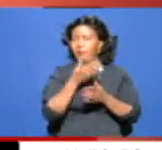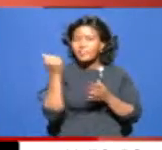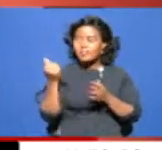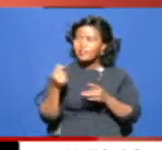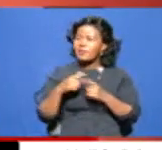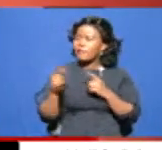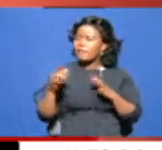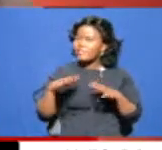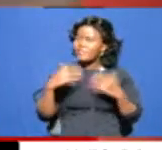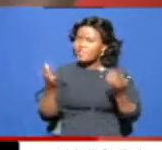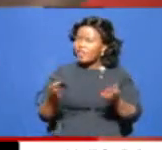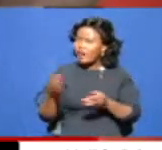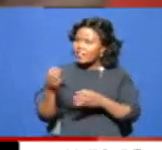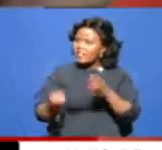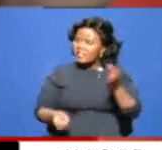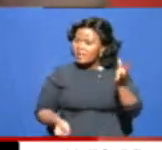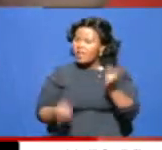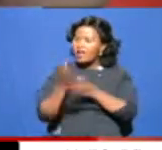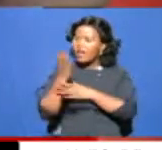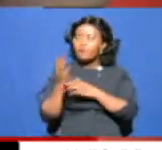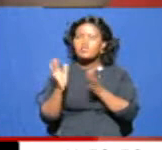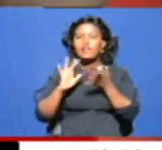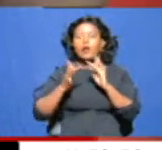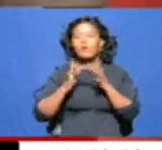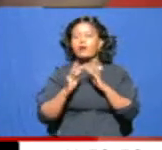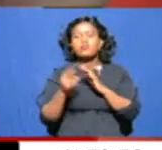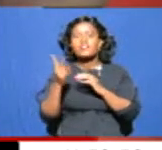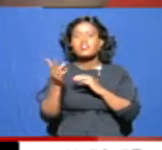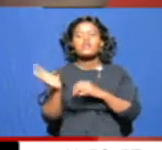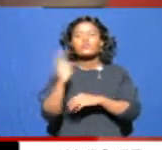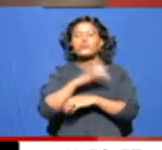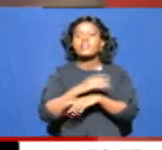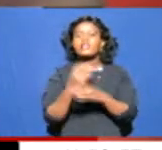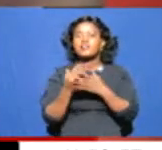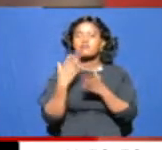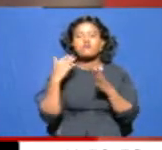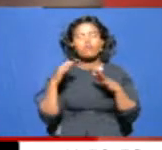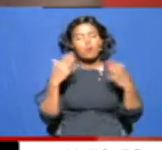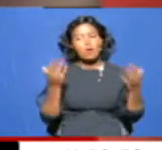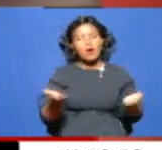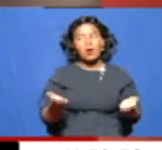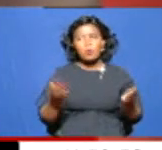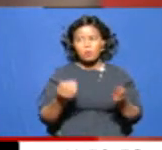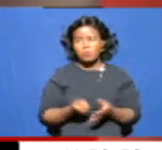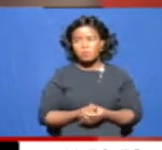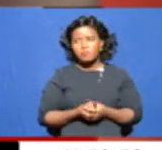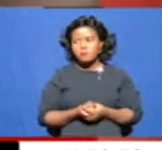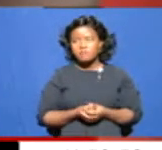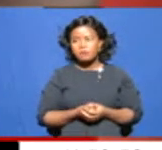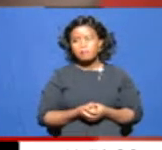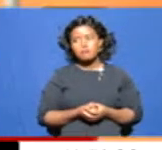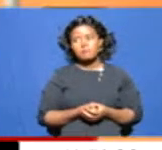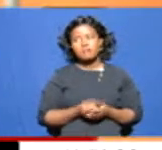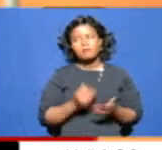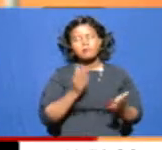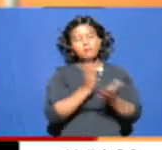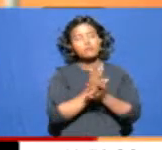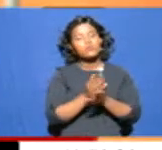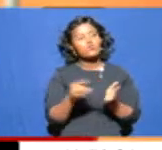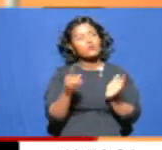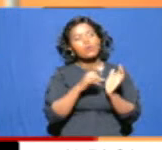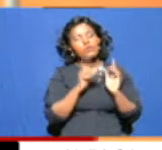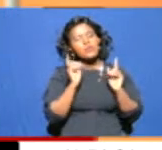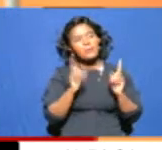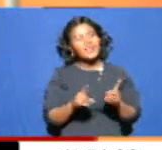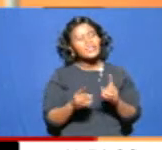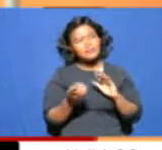launch a website two days to a tournament? Okay, but in the same breath, really, to be a bit fair to them, from,